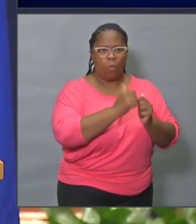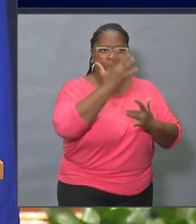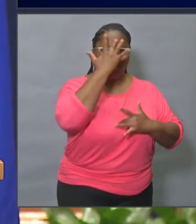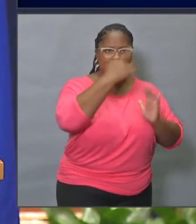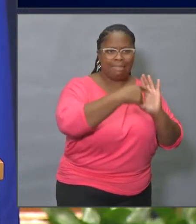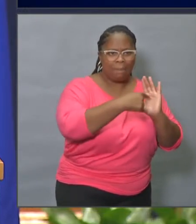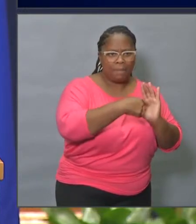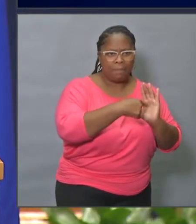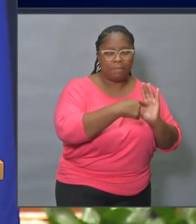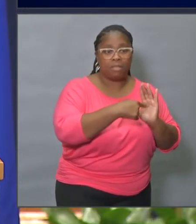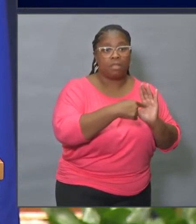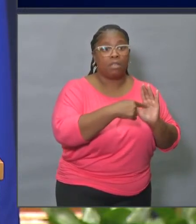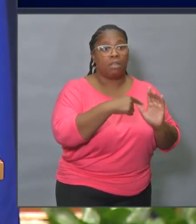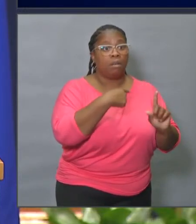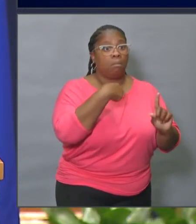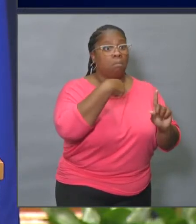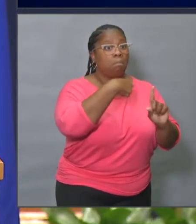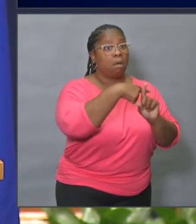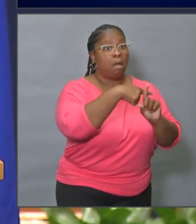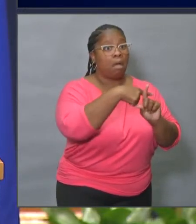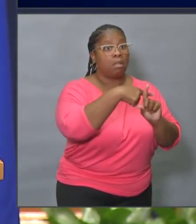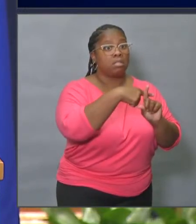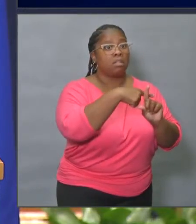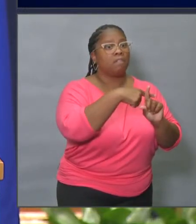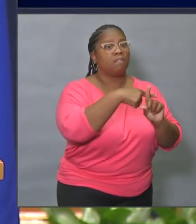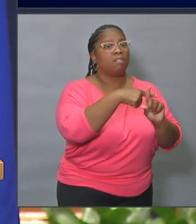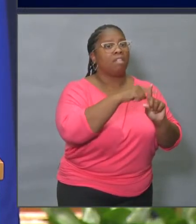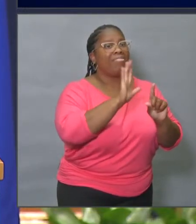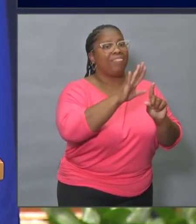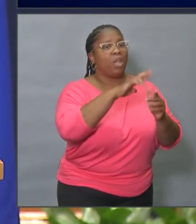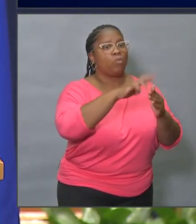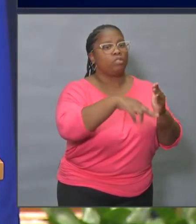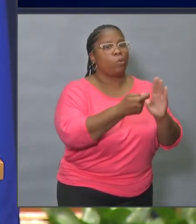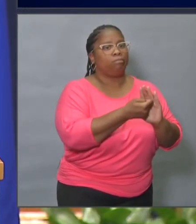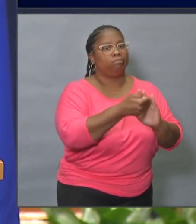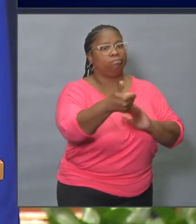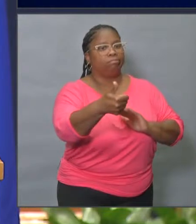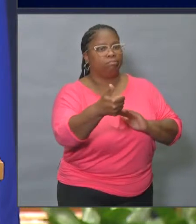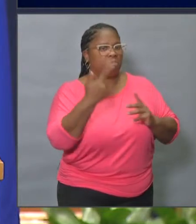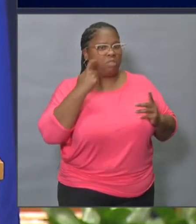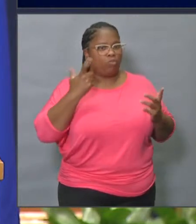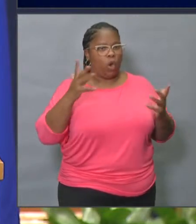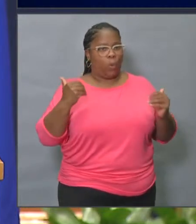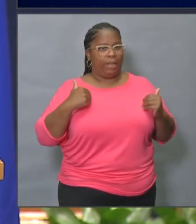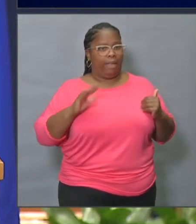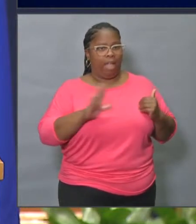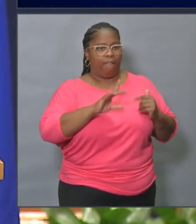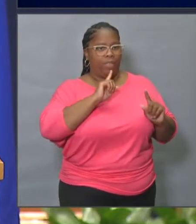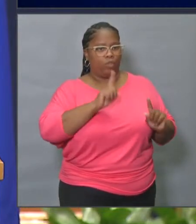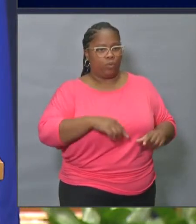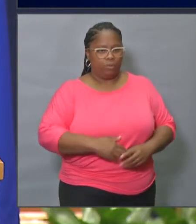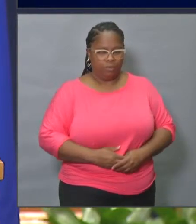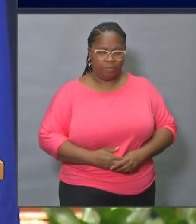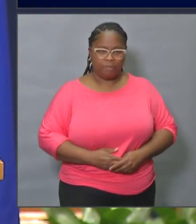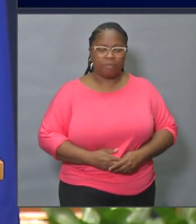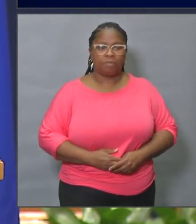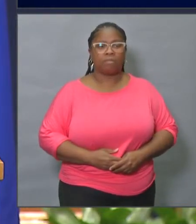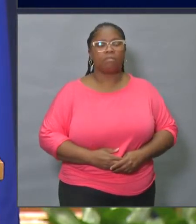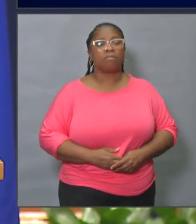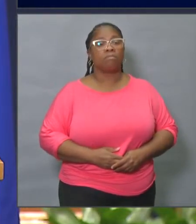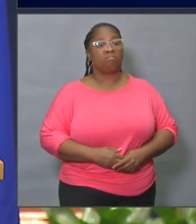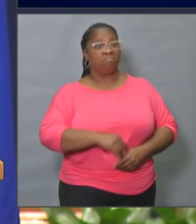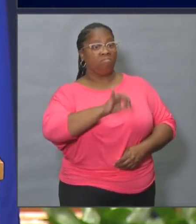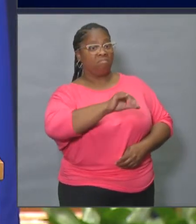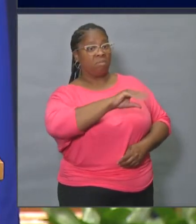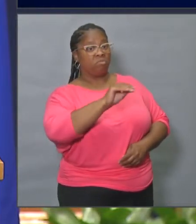positive, they are dropped out of these results because we already had their results. These rates are very similar